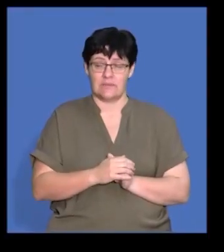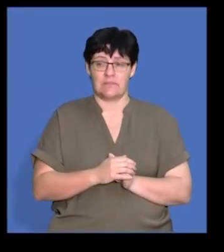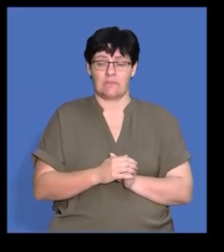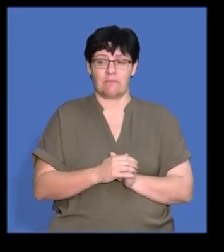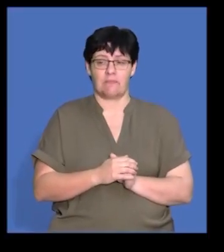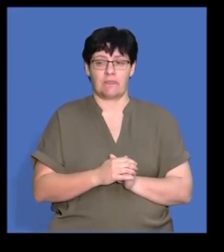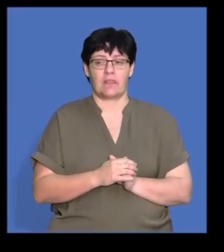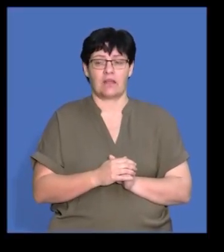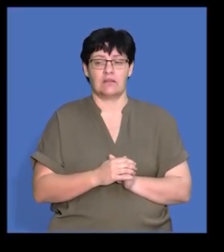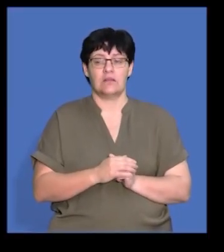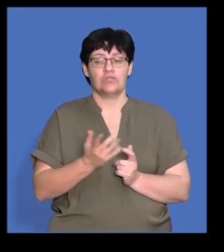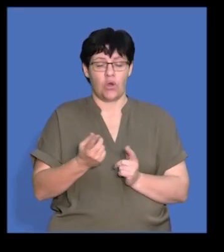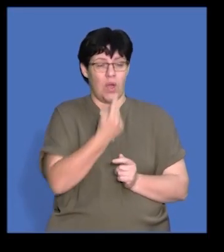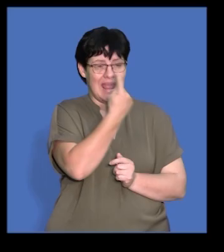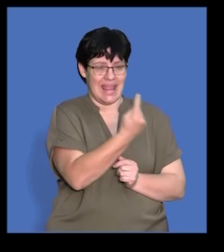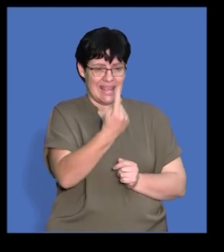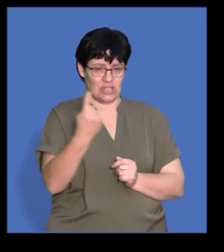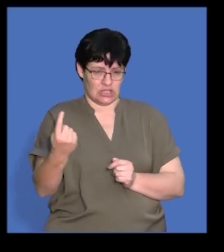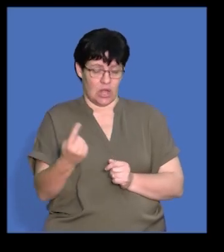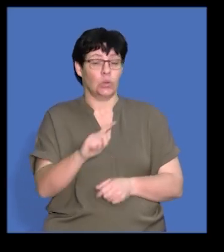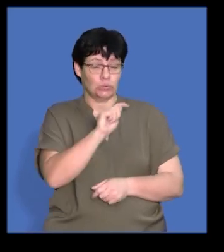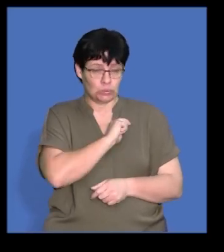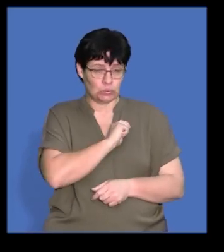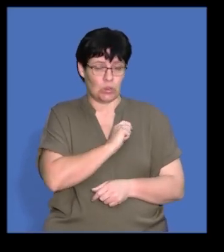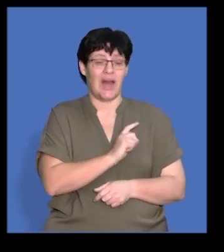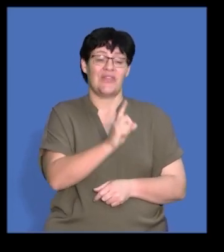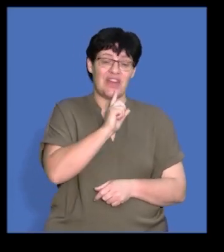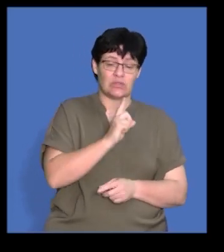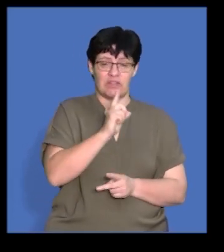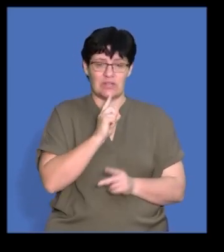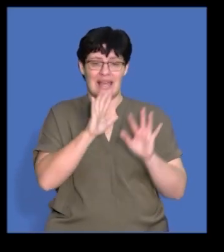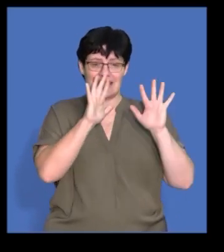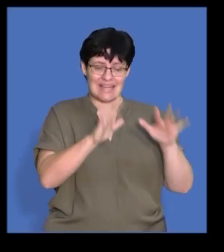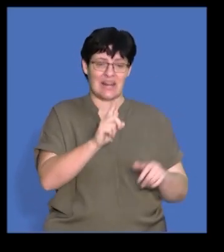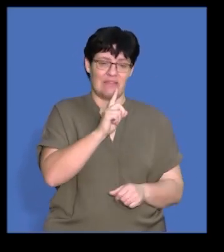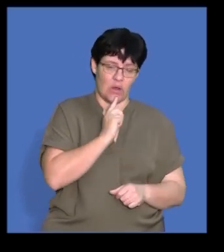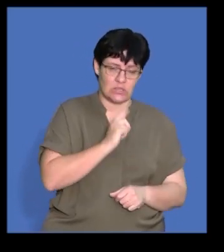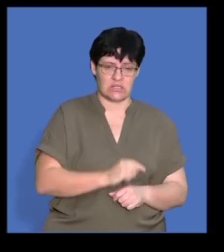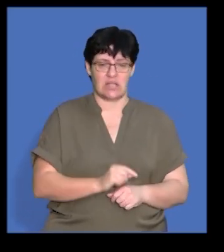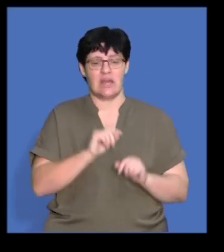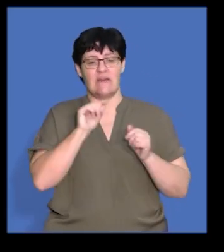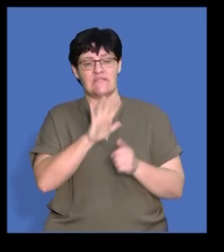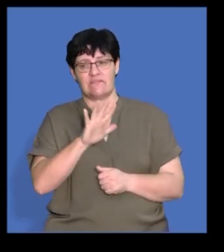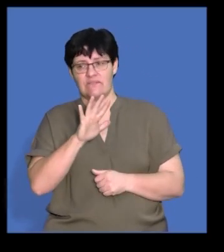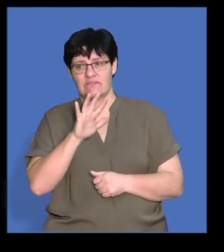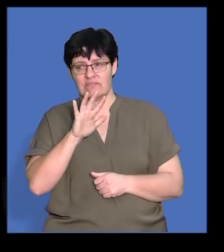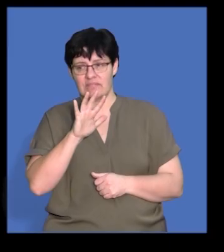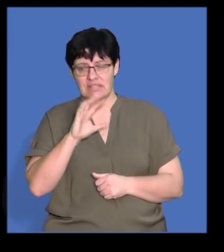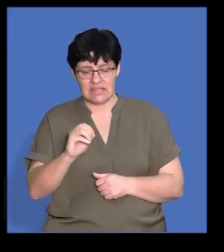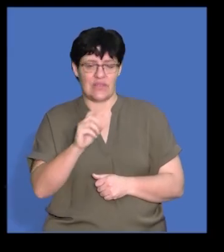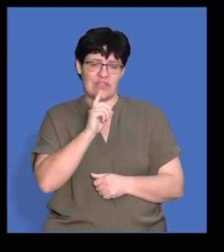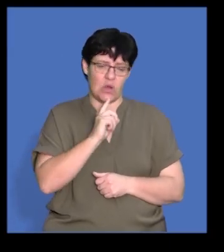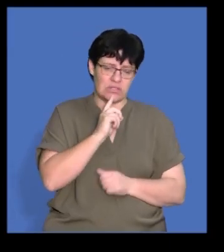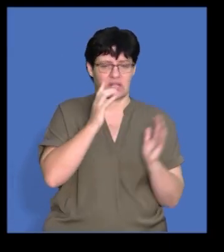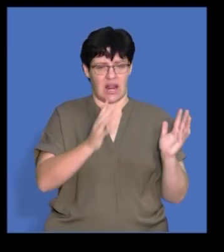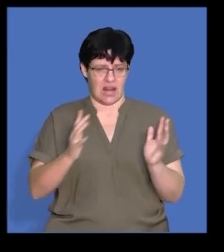see in our diagram, because each one of these is actually 1,000. So it's 10,000, 50,000, etc.